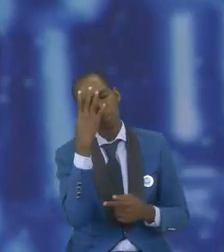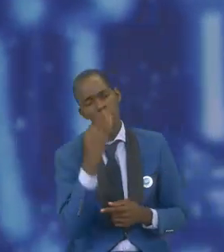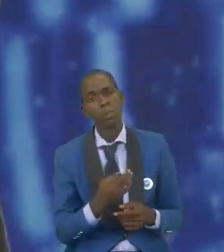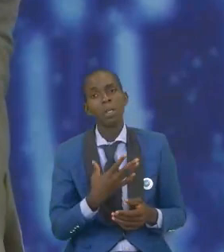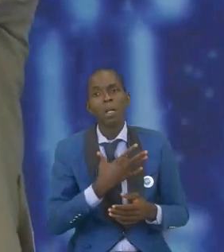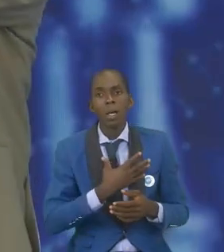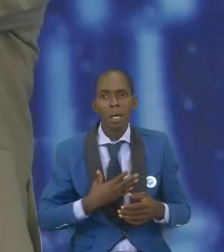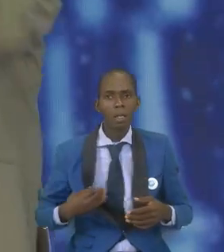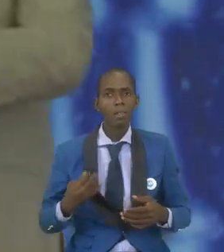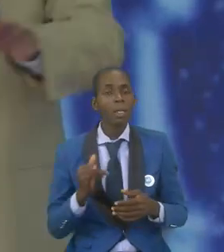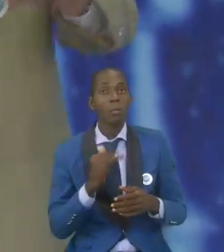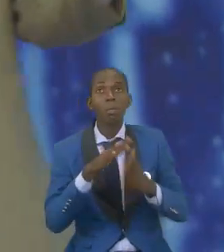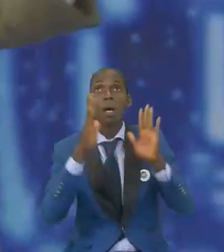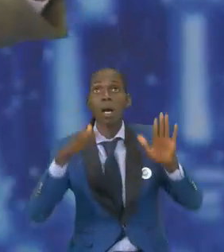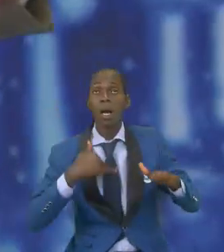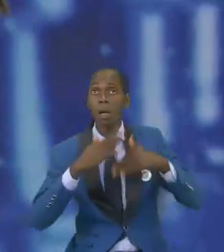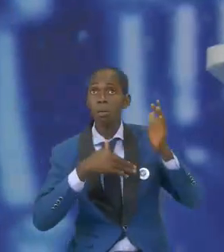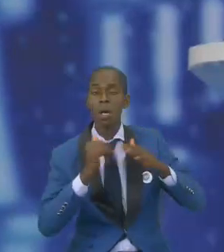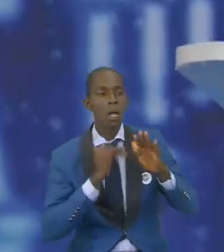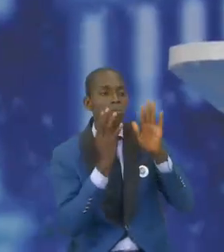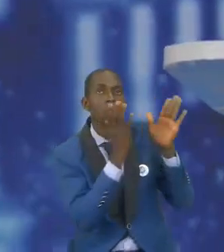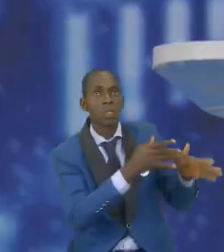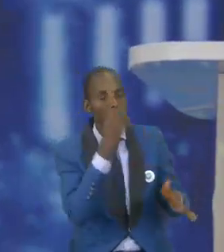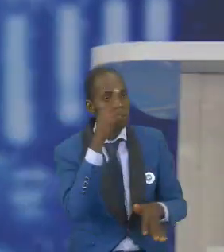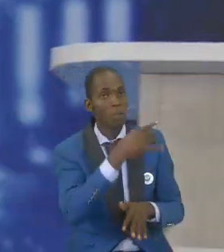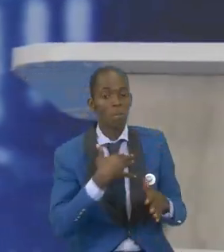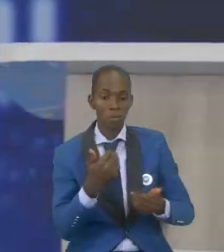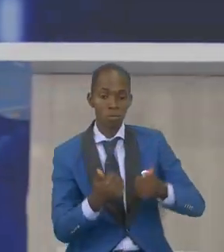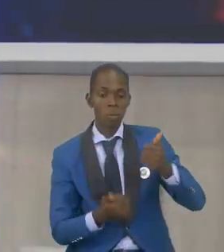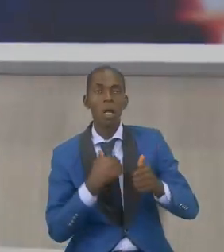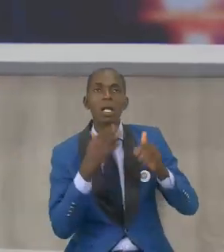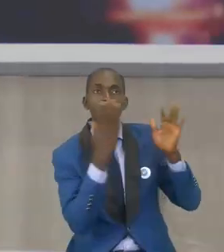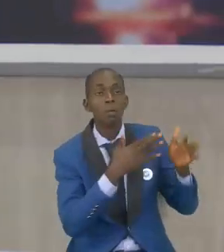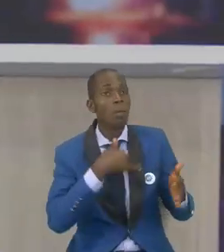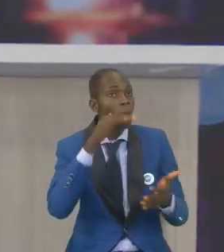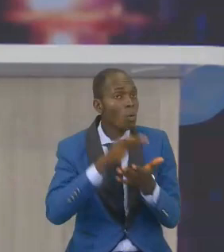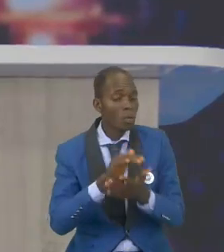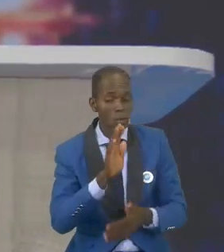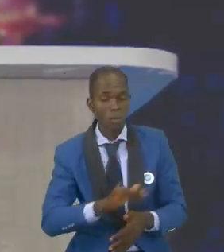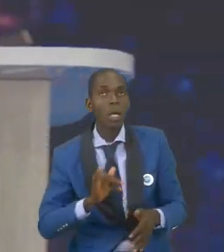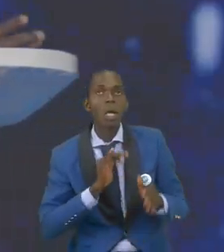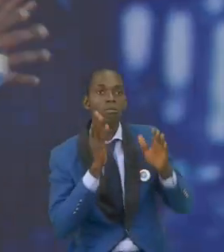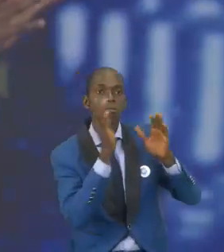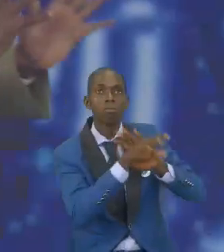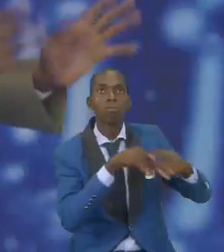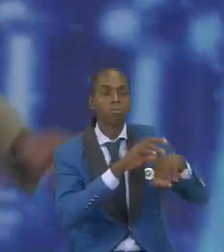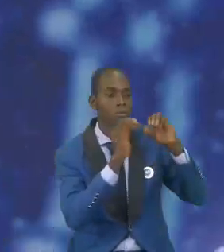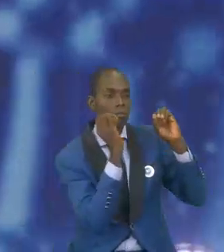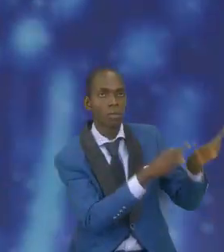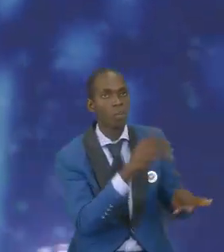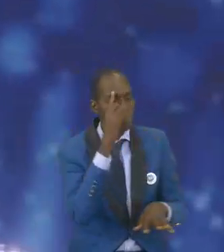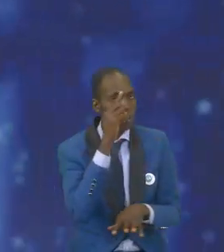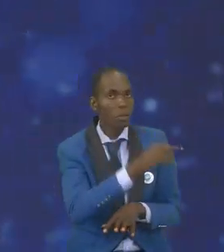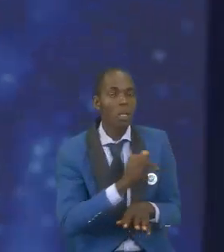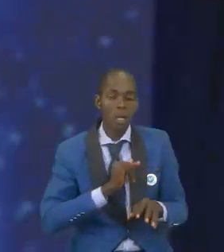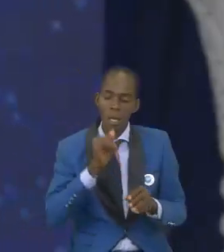I built, I leave it for them. And the land of God, I leave it for them. My wife, my children, I leave everyone. I'm running for my